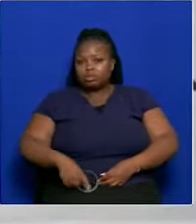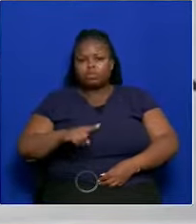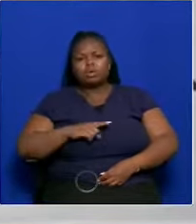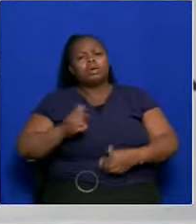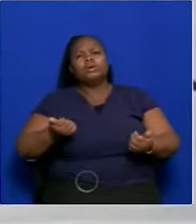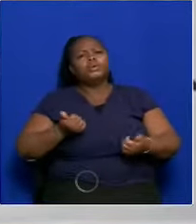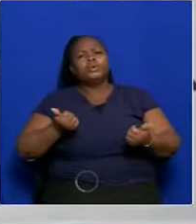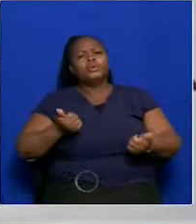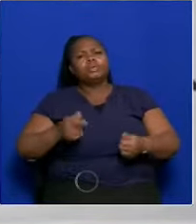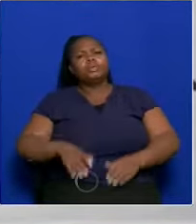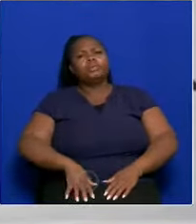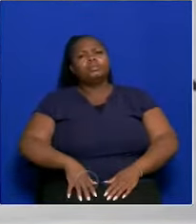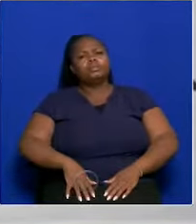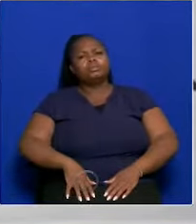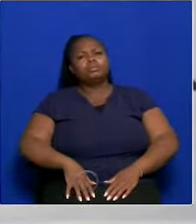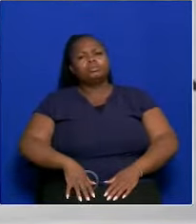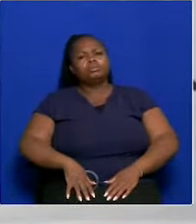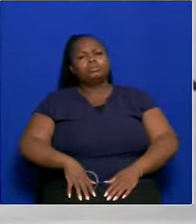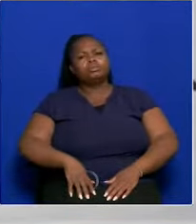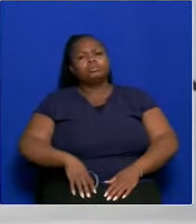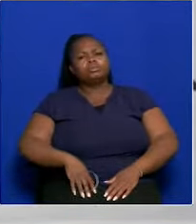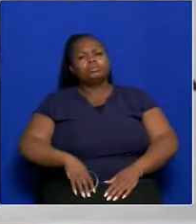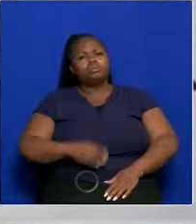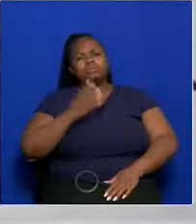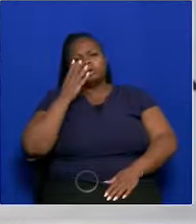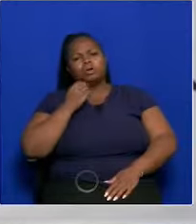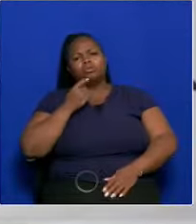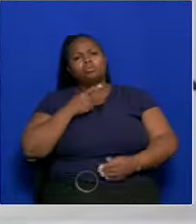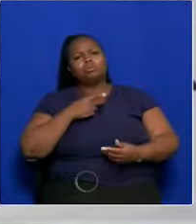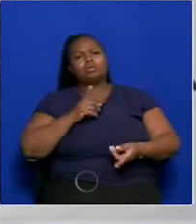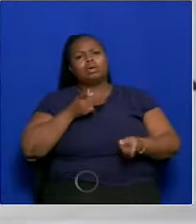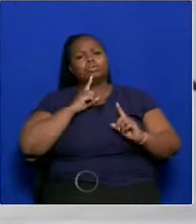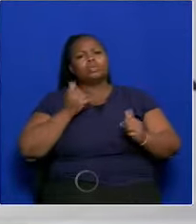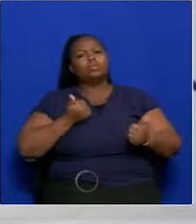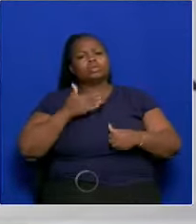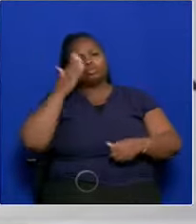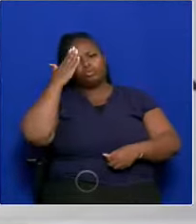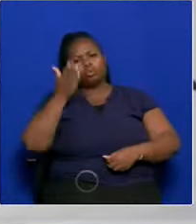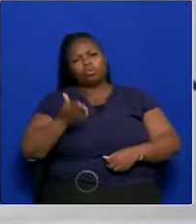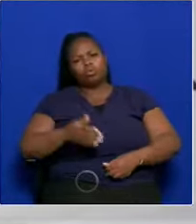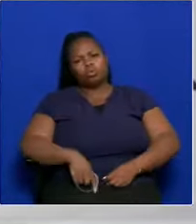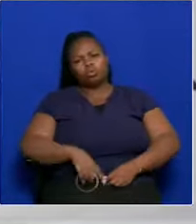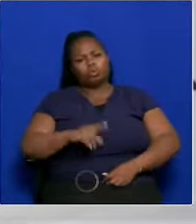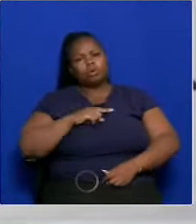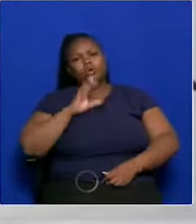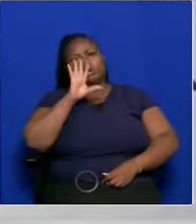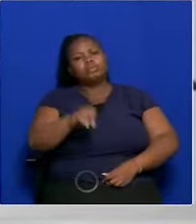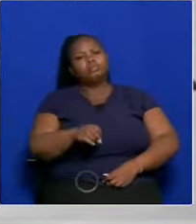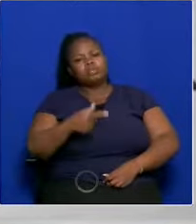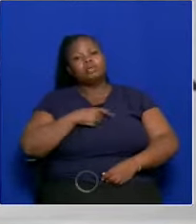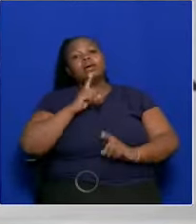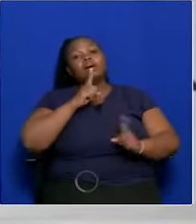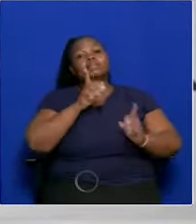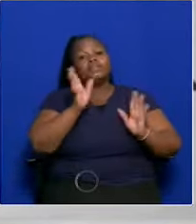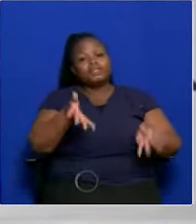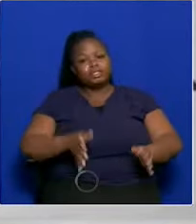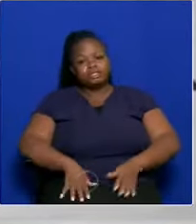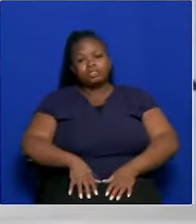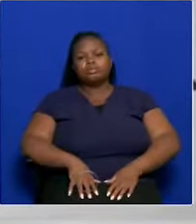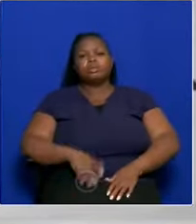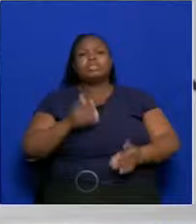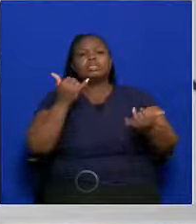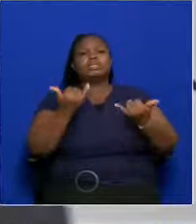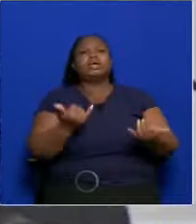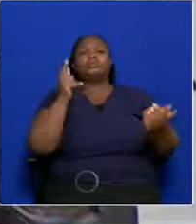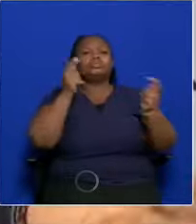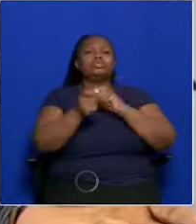questions are put into me, answers are put into me. Because I gave my answer has been changed now to